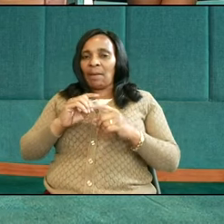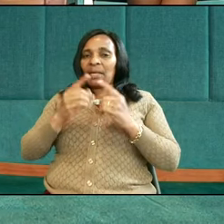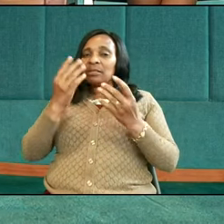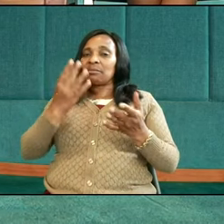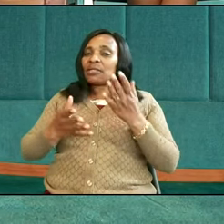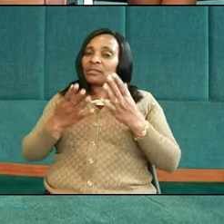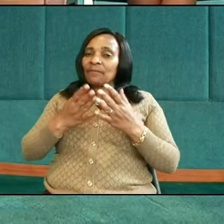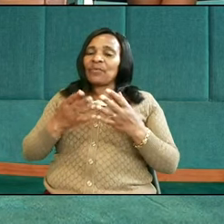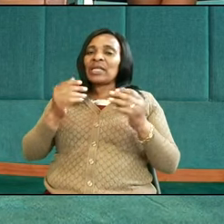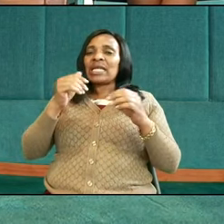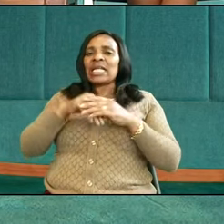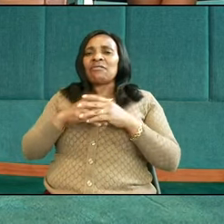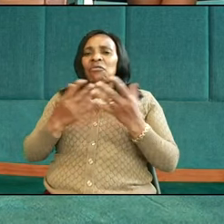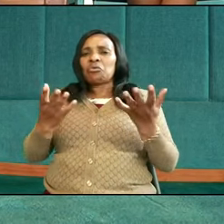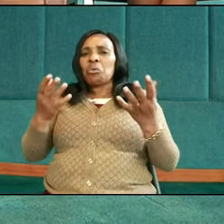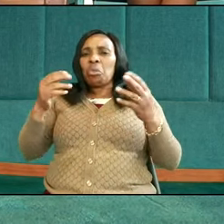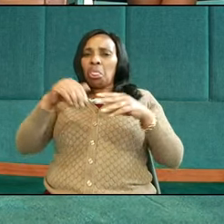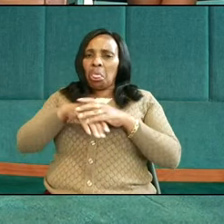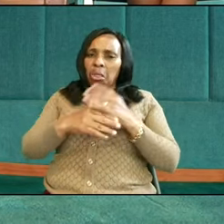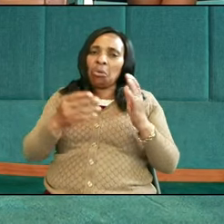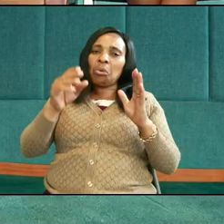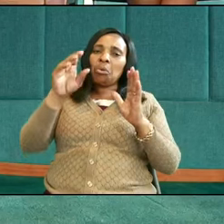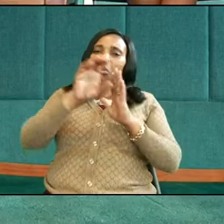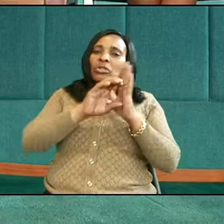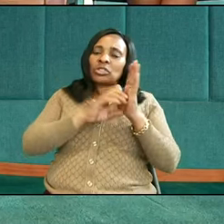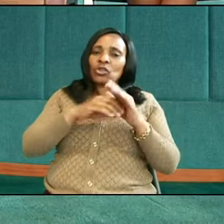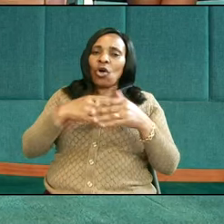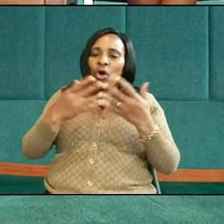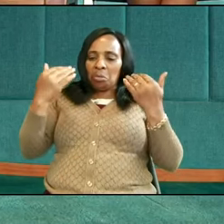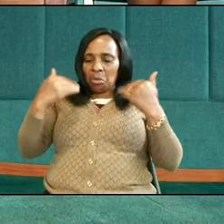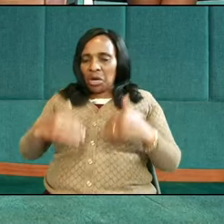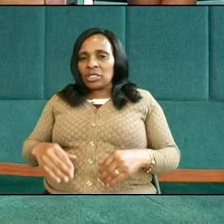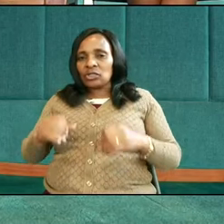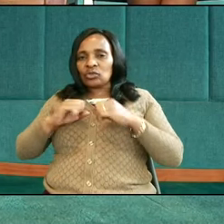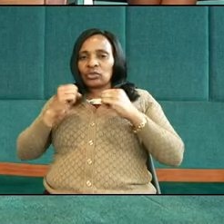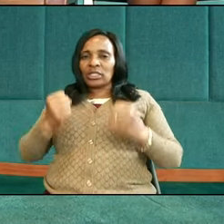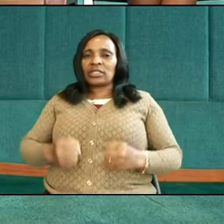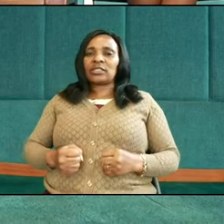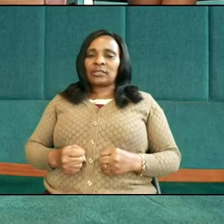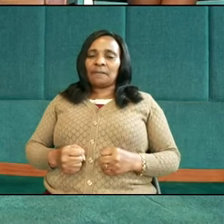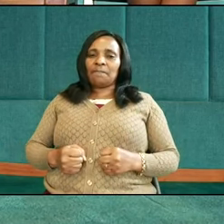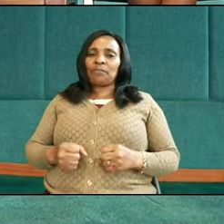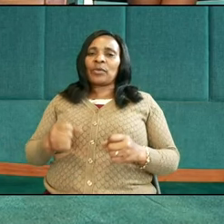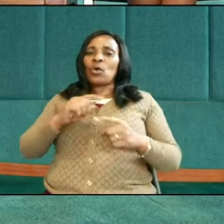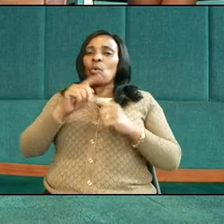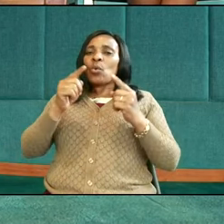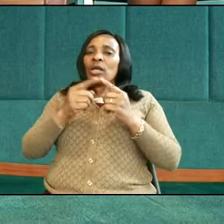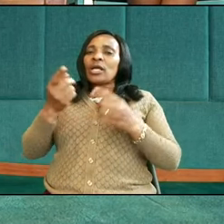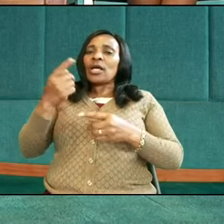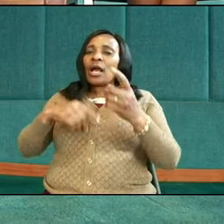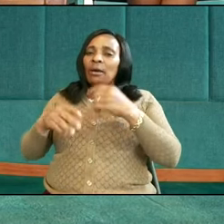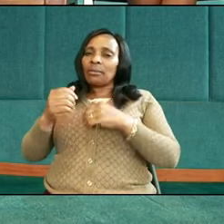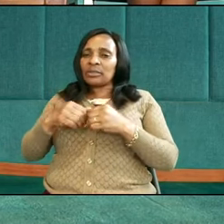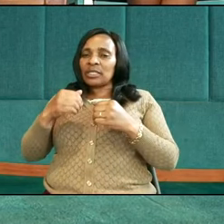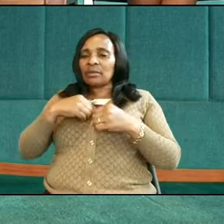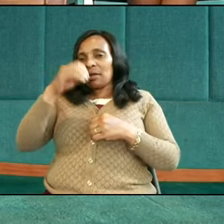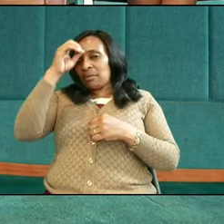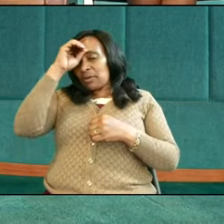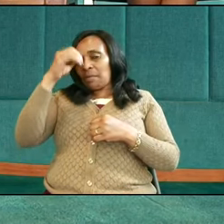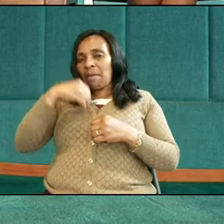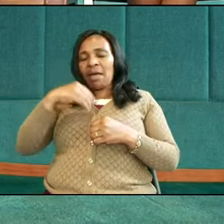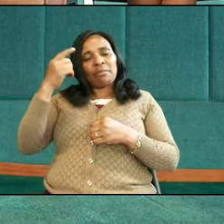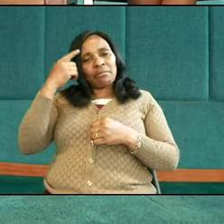either contemptible constitutionally or morally, societally, that type of wrong. When it comes to opinion, I'll mind my business